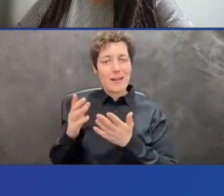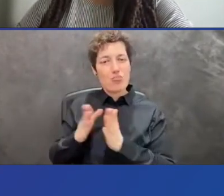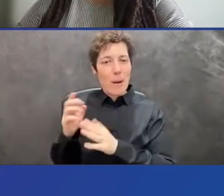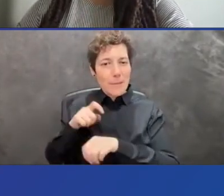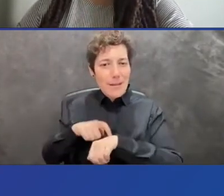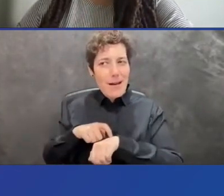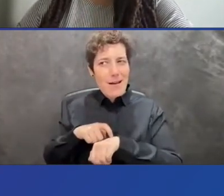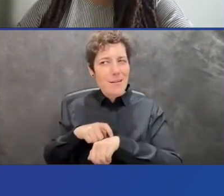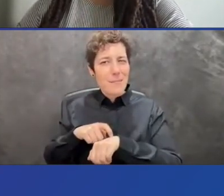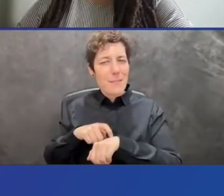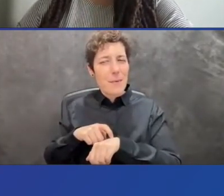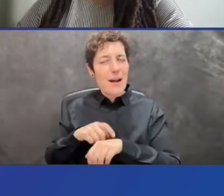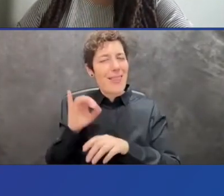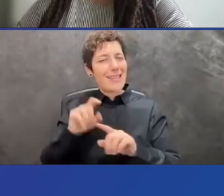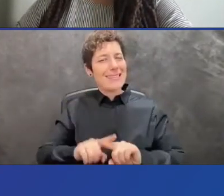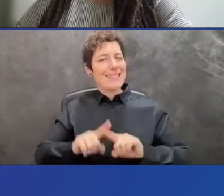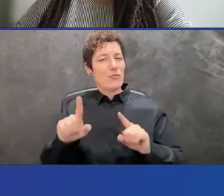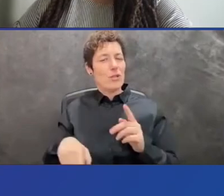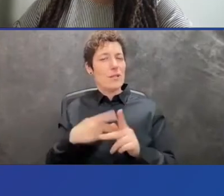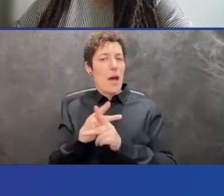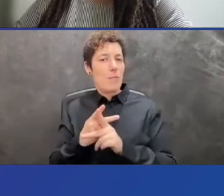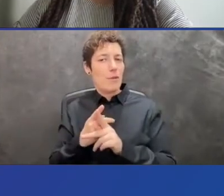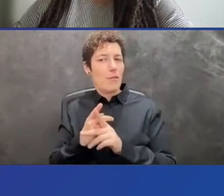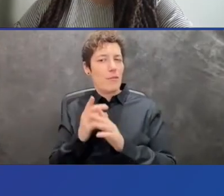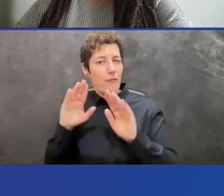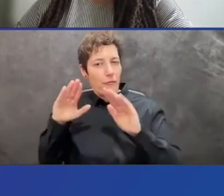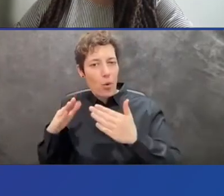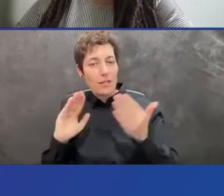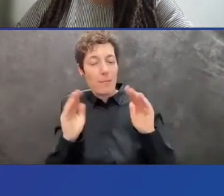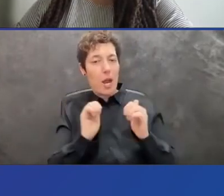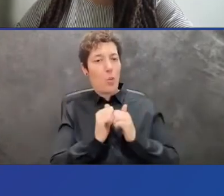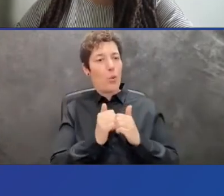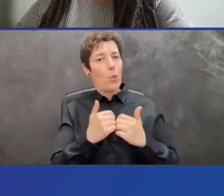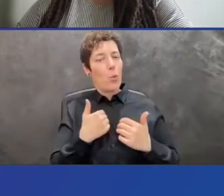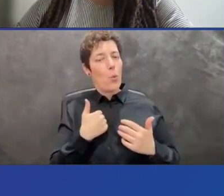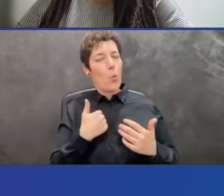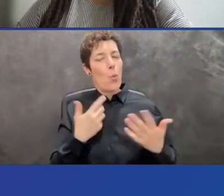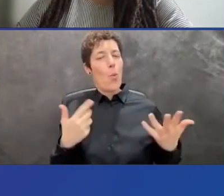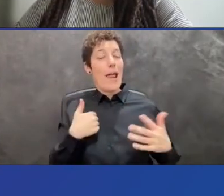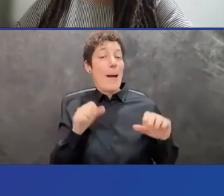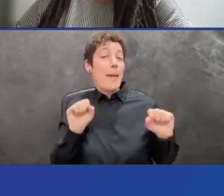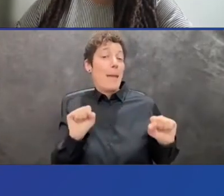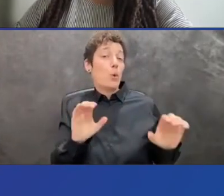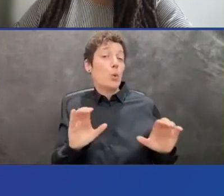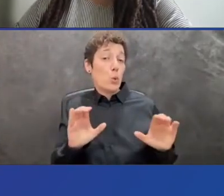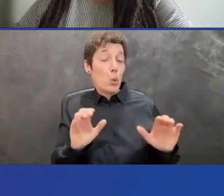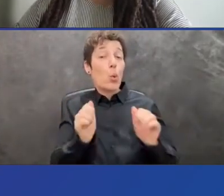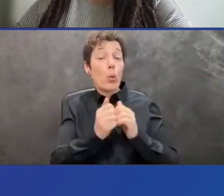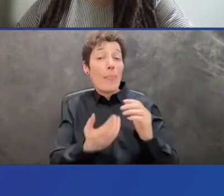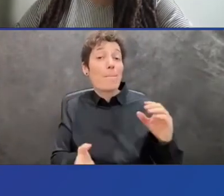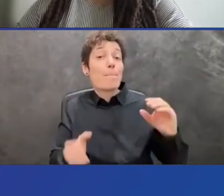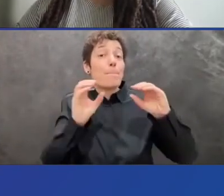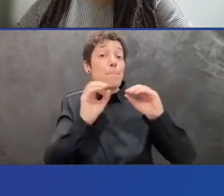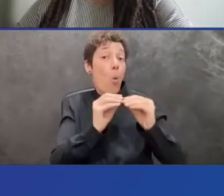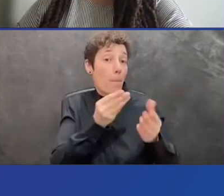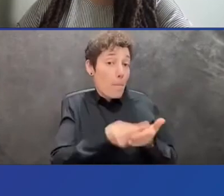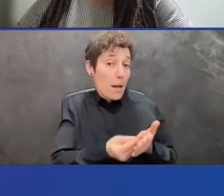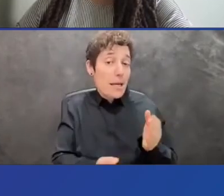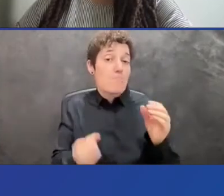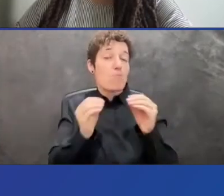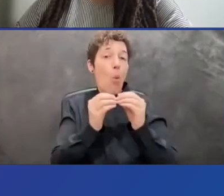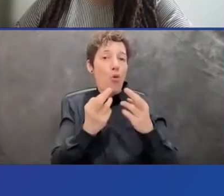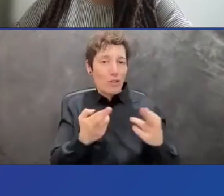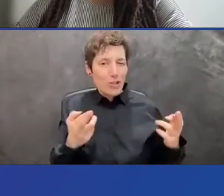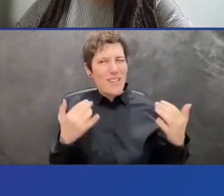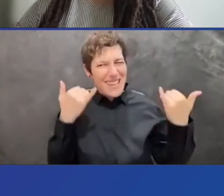what I've been able to do because the organization is better resource has allowed us to go on this, like, we've